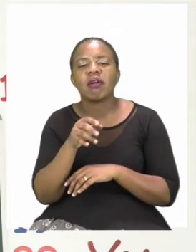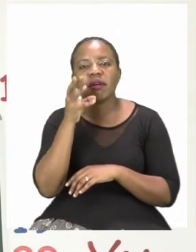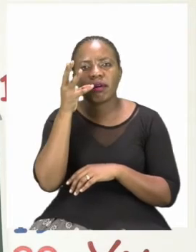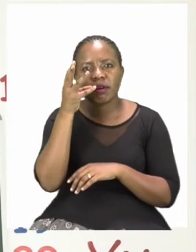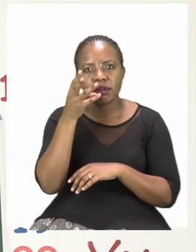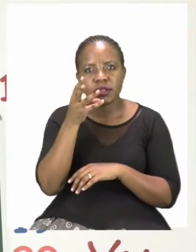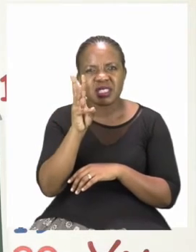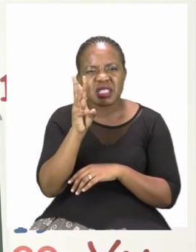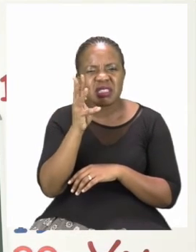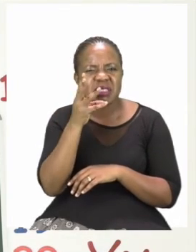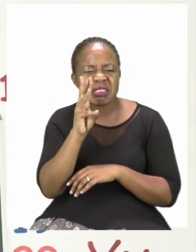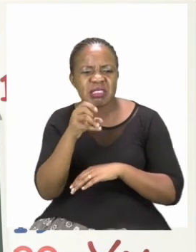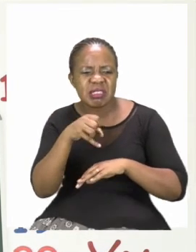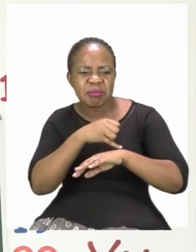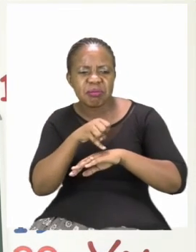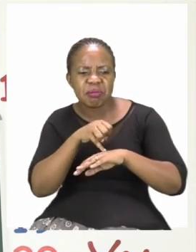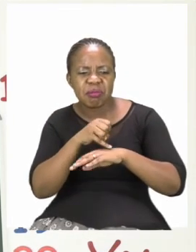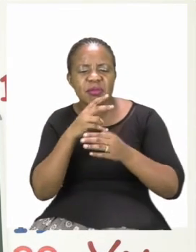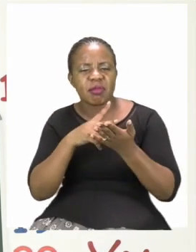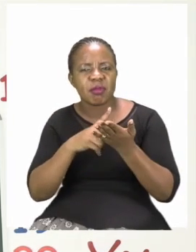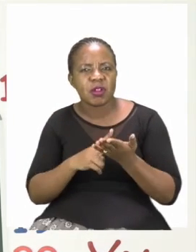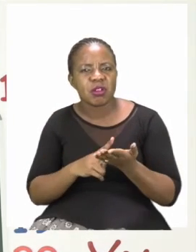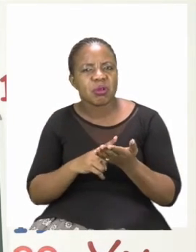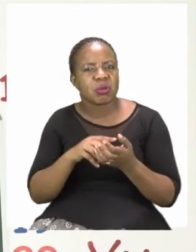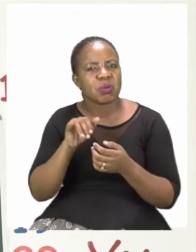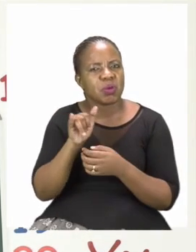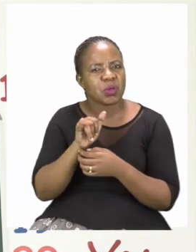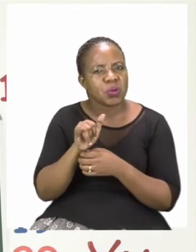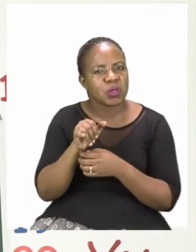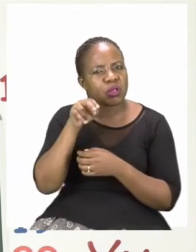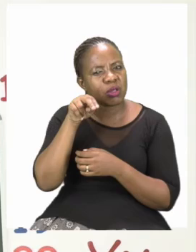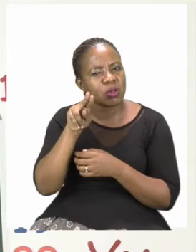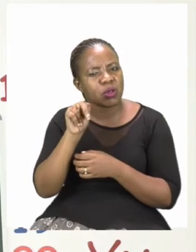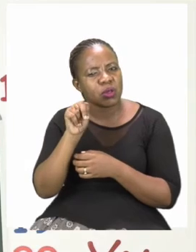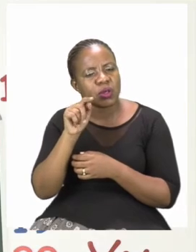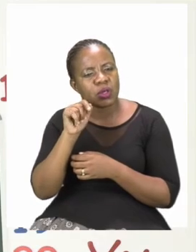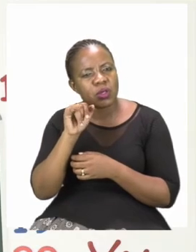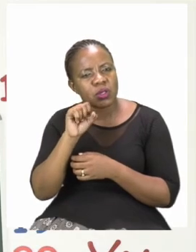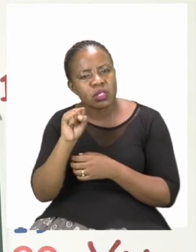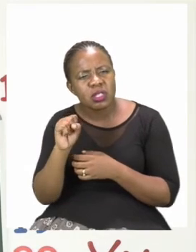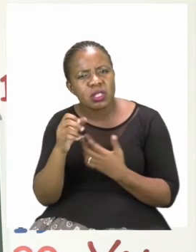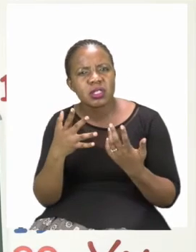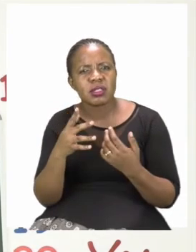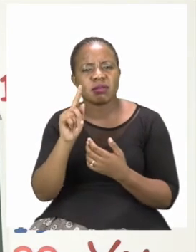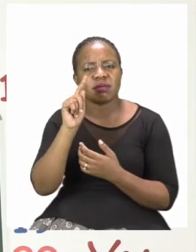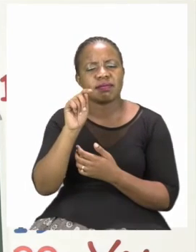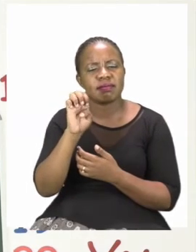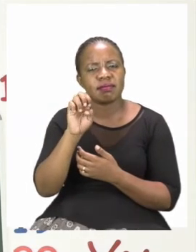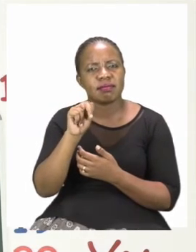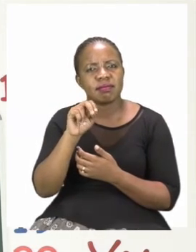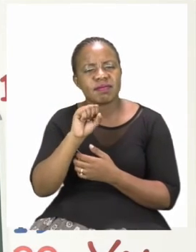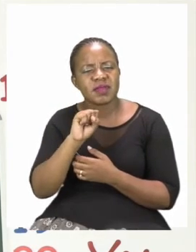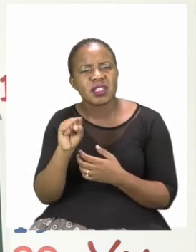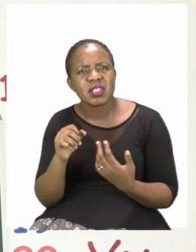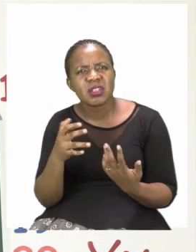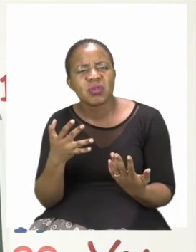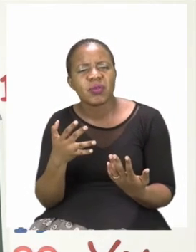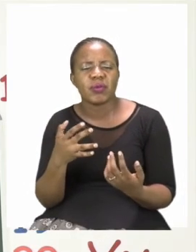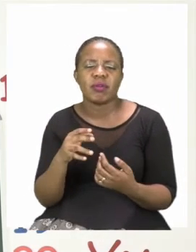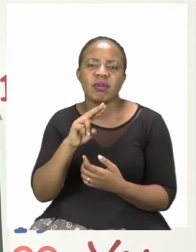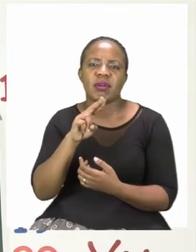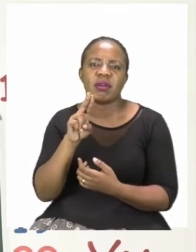below. Now, it doesn't matter if it's the big O or the small O, but you need to look for